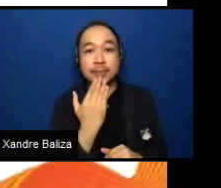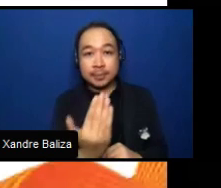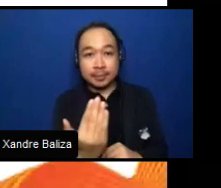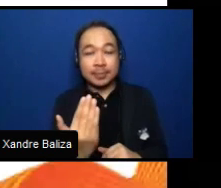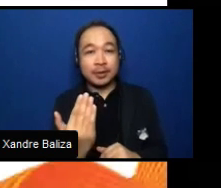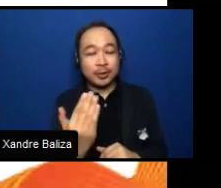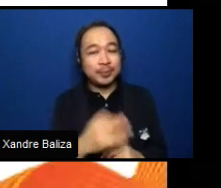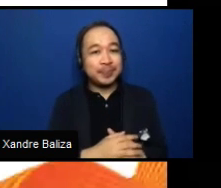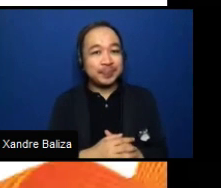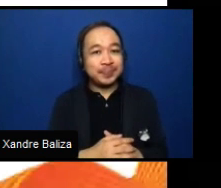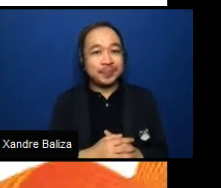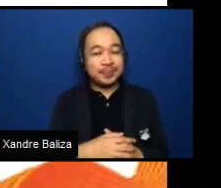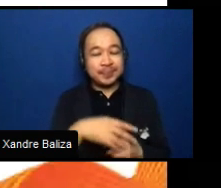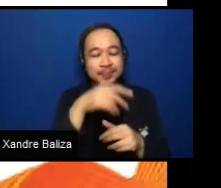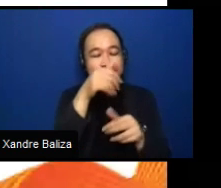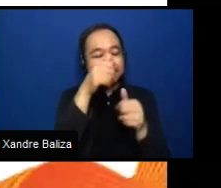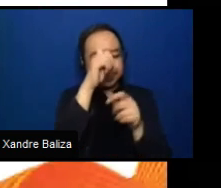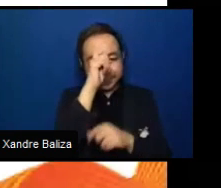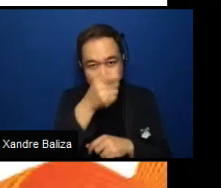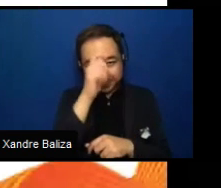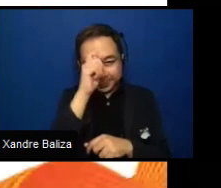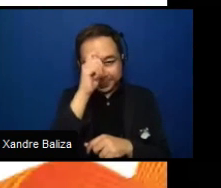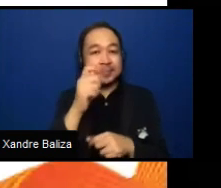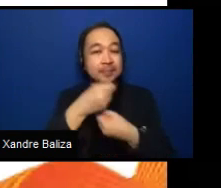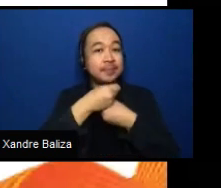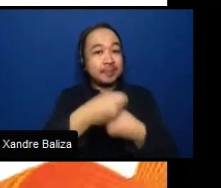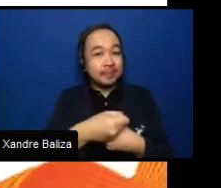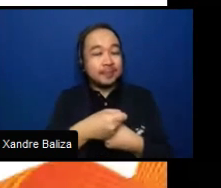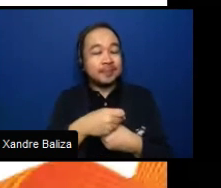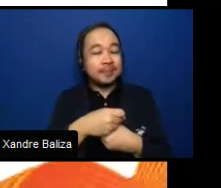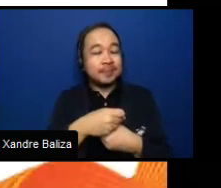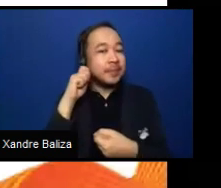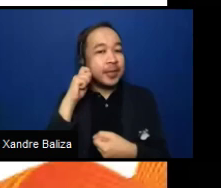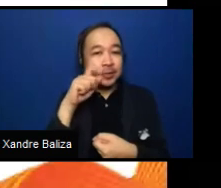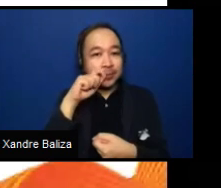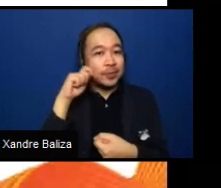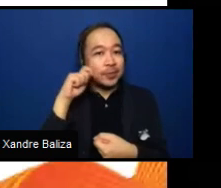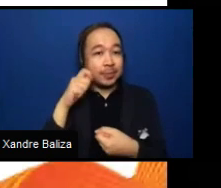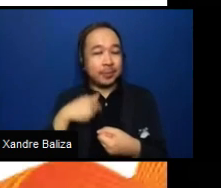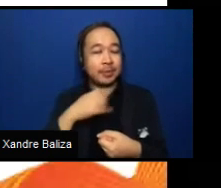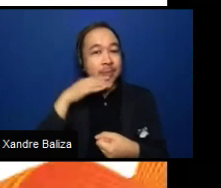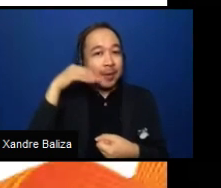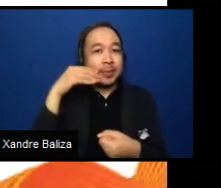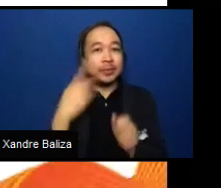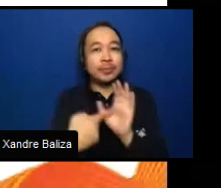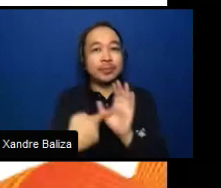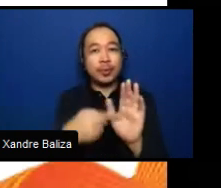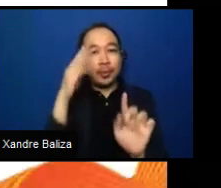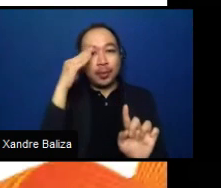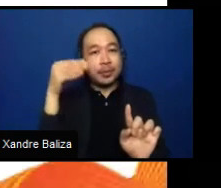Excellencies, distinguished delegates, ladies and gentlemen. It is my privilege to present an overview for Agenda Item 3 on the